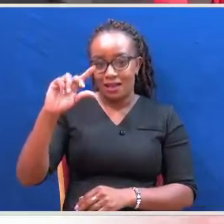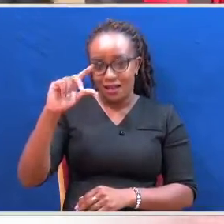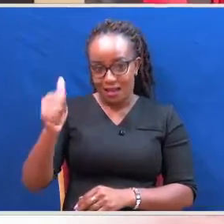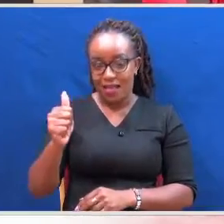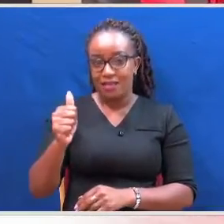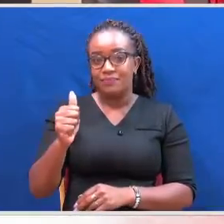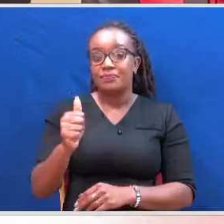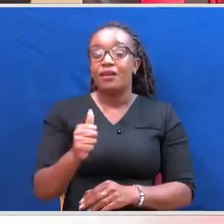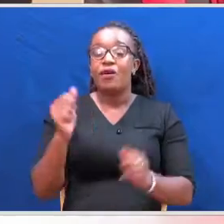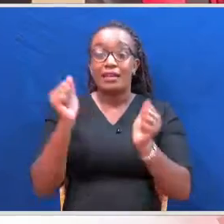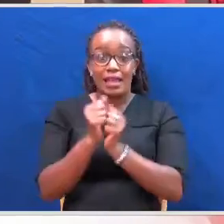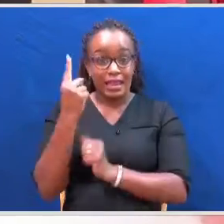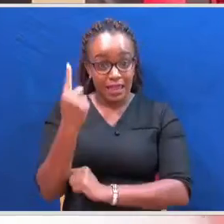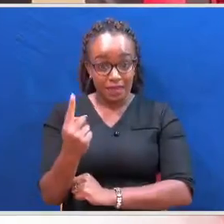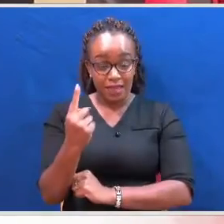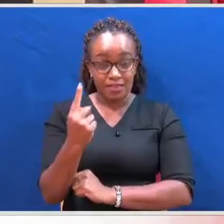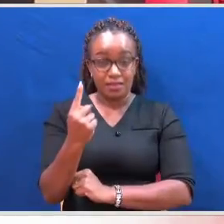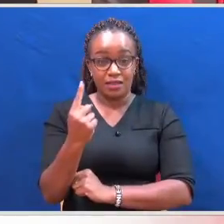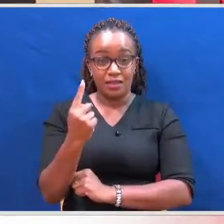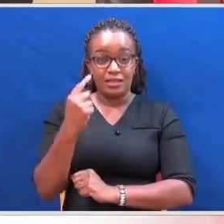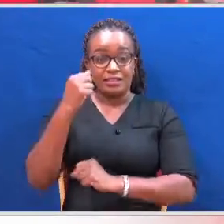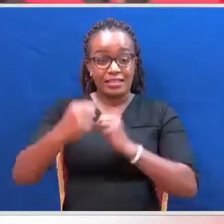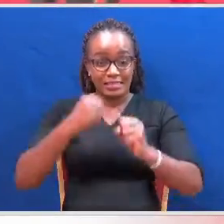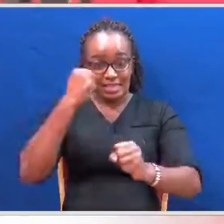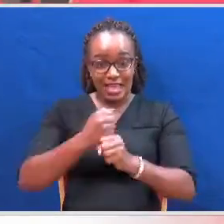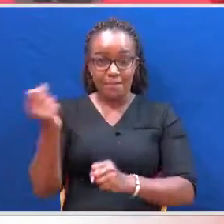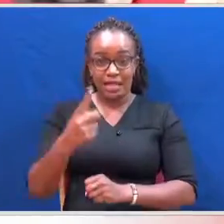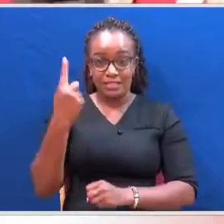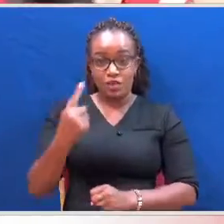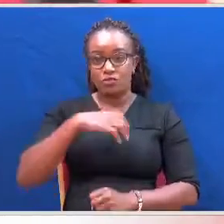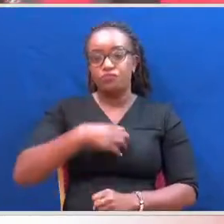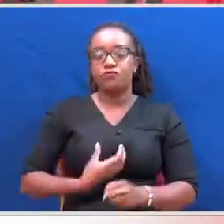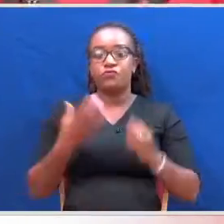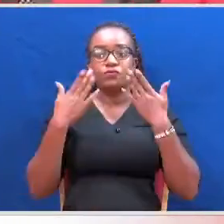year, upon attaining the age of 70 years.